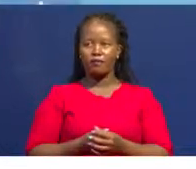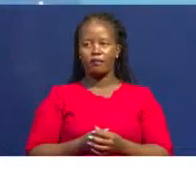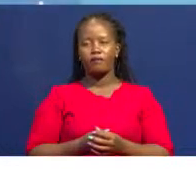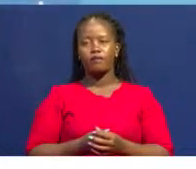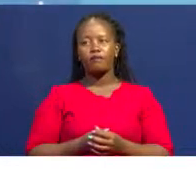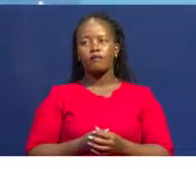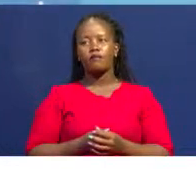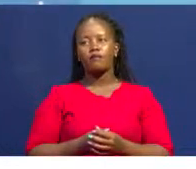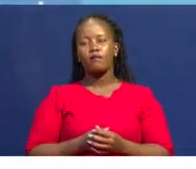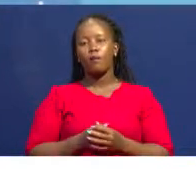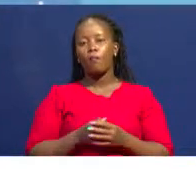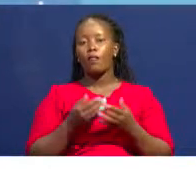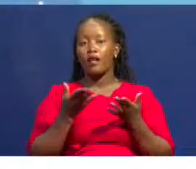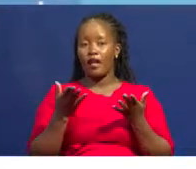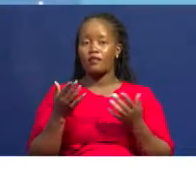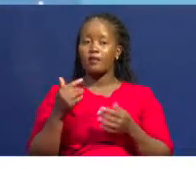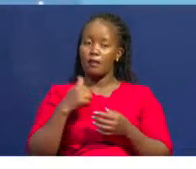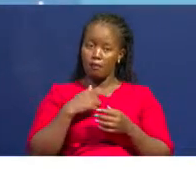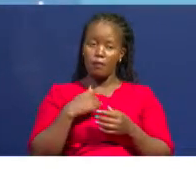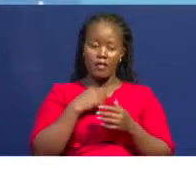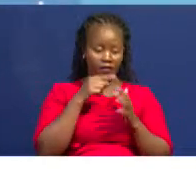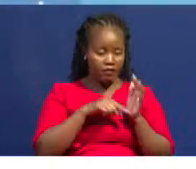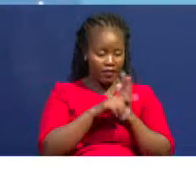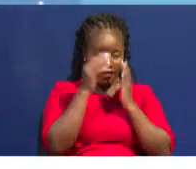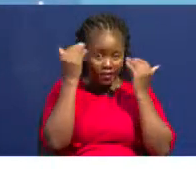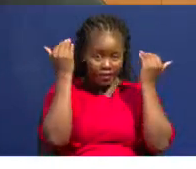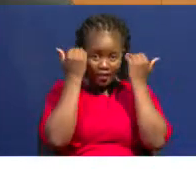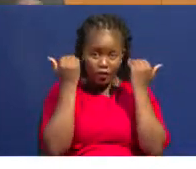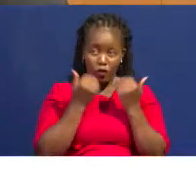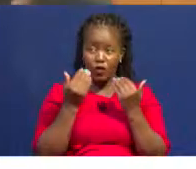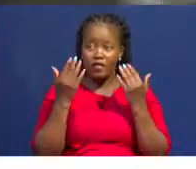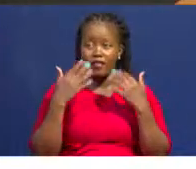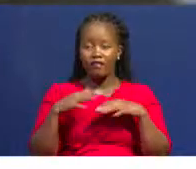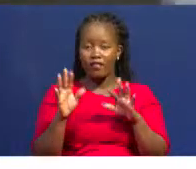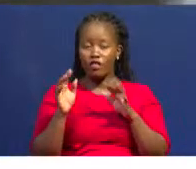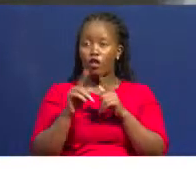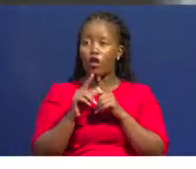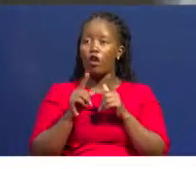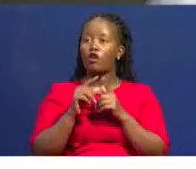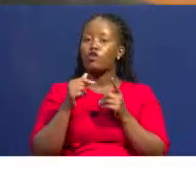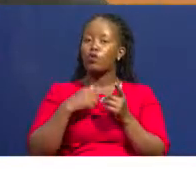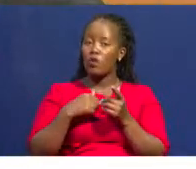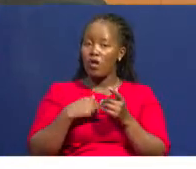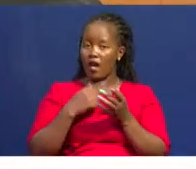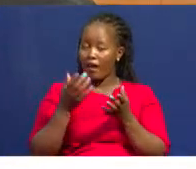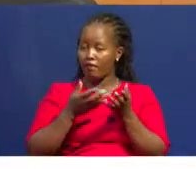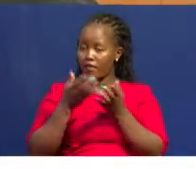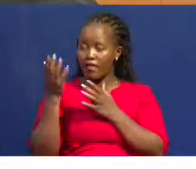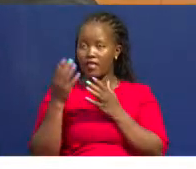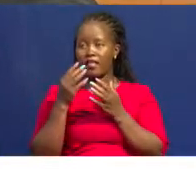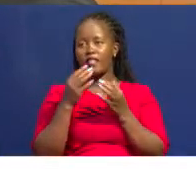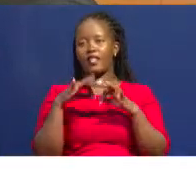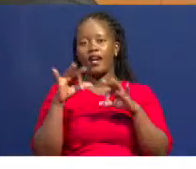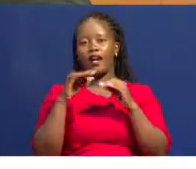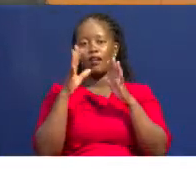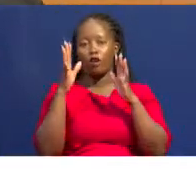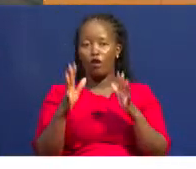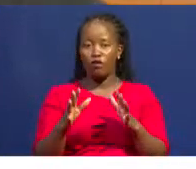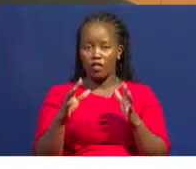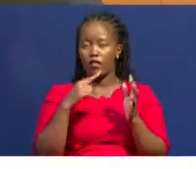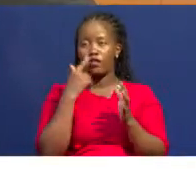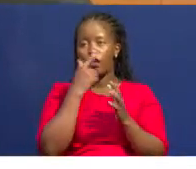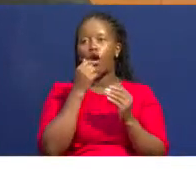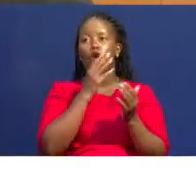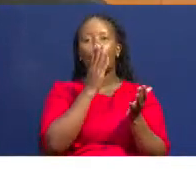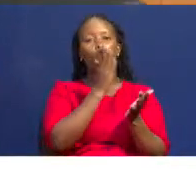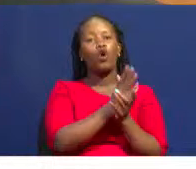telling you because we are there. Yes. I have been in court. I have taken even them. An officer inspected a vehicle, and I have known the vehicle has been inspected. But even